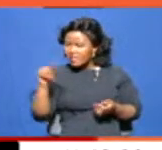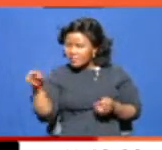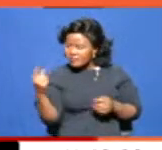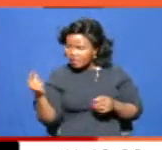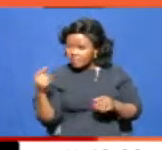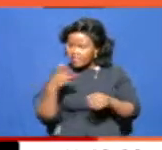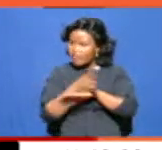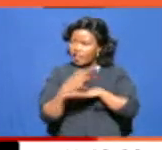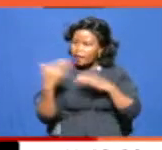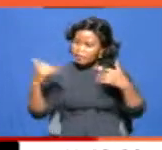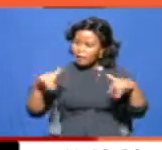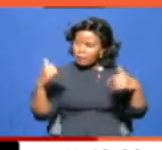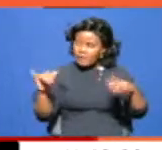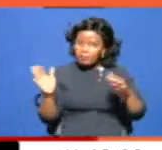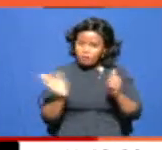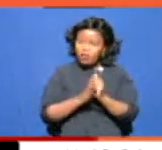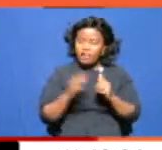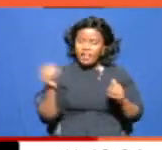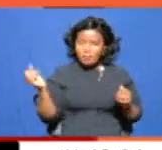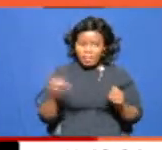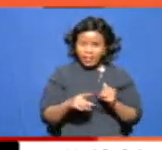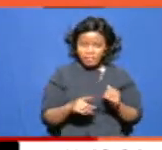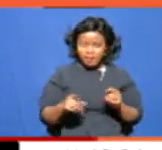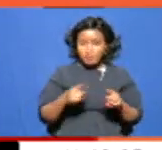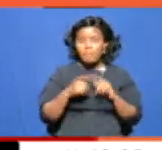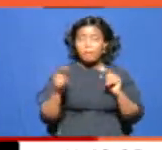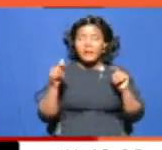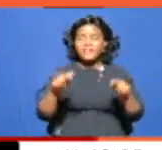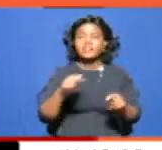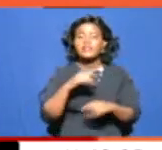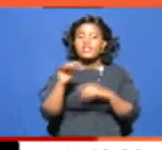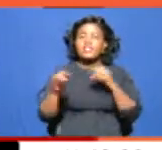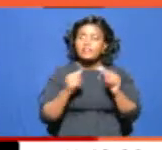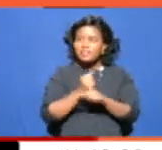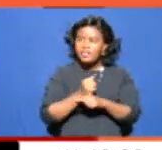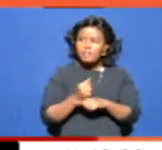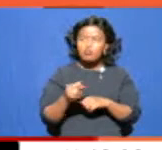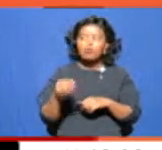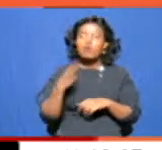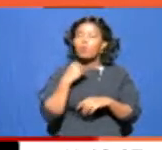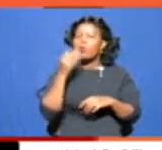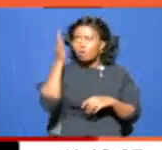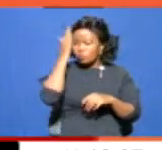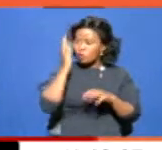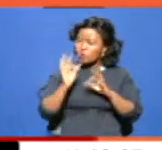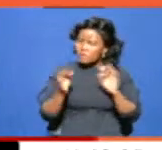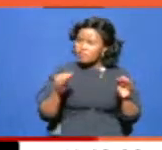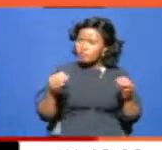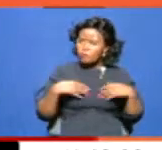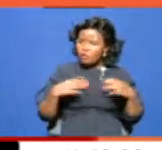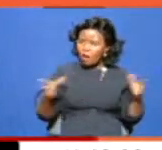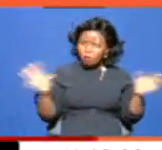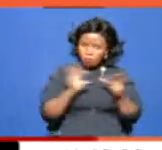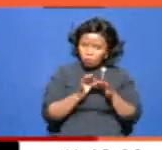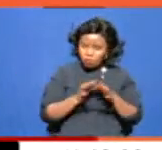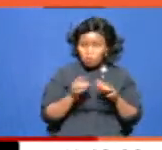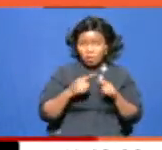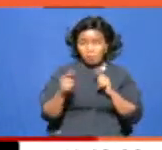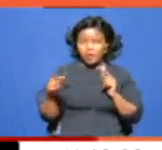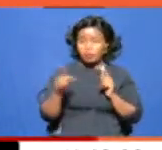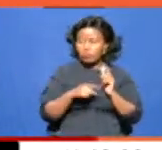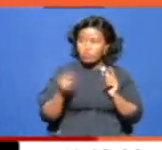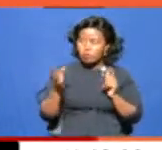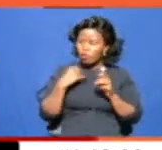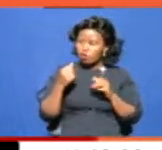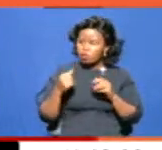9 months. This year, we're trying to see if we can bridge that gap. Of course, we're still looking for more corporate sponsorship, but as